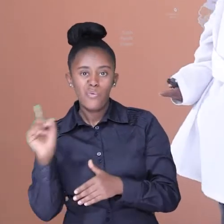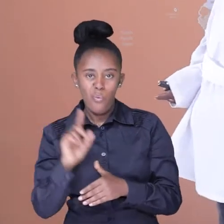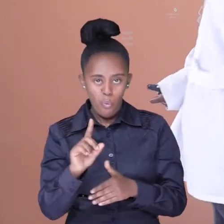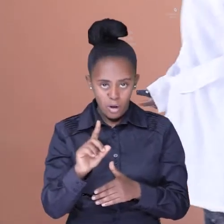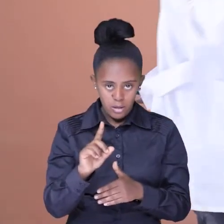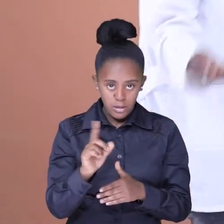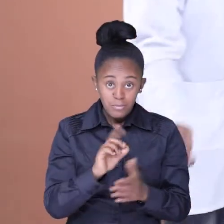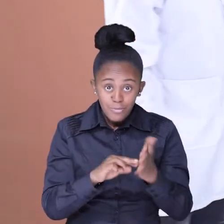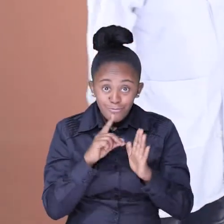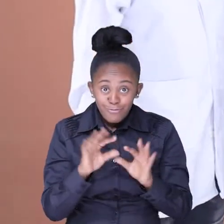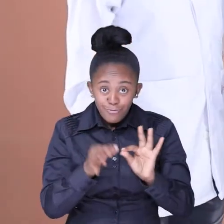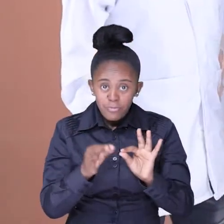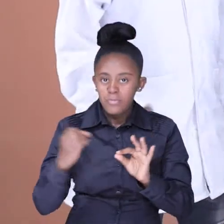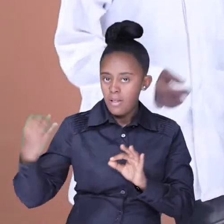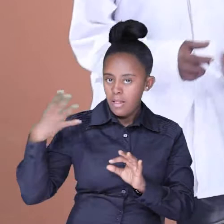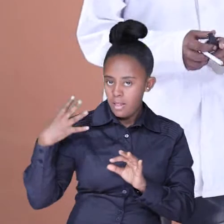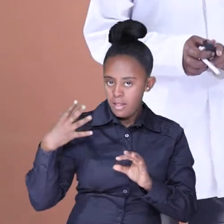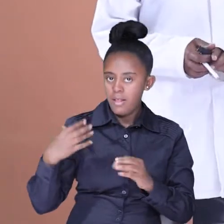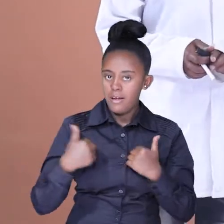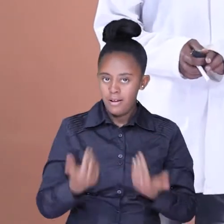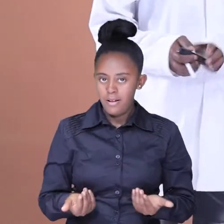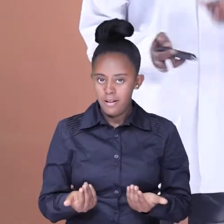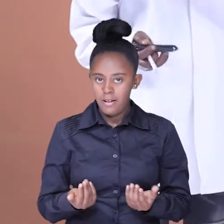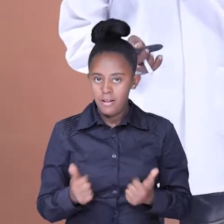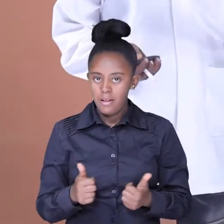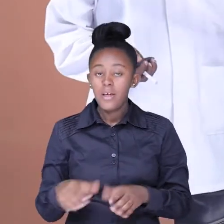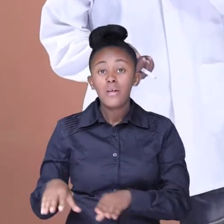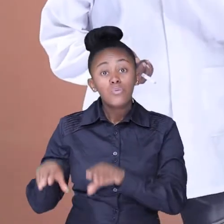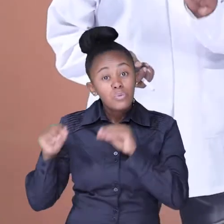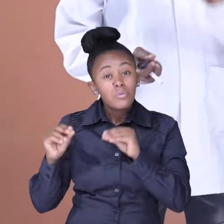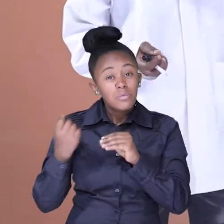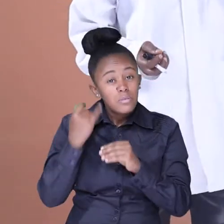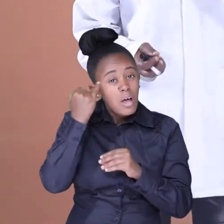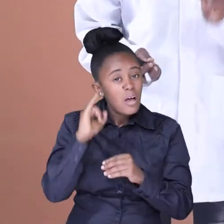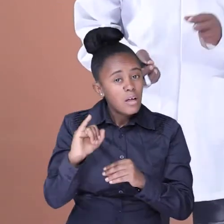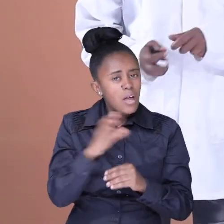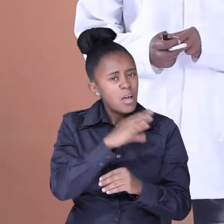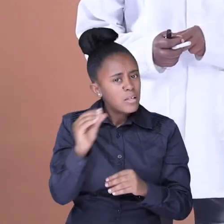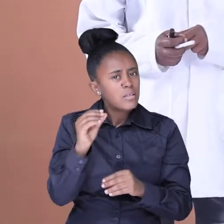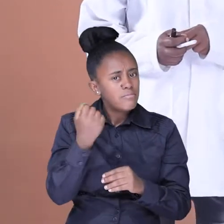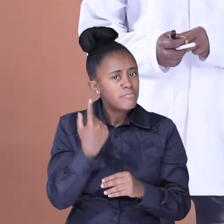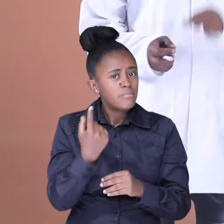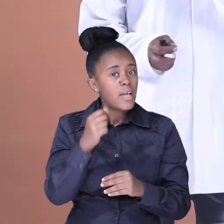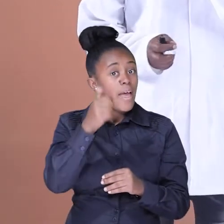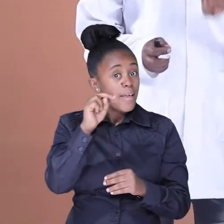There is a light live. Student, do you get the idea for AND gates?